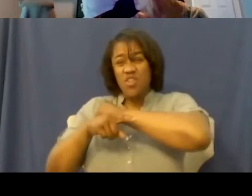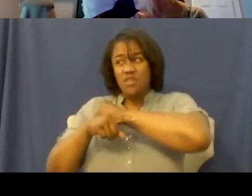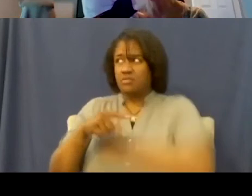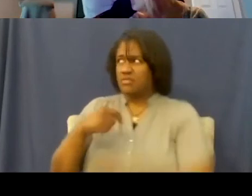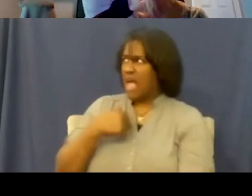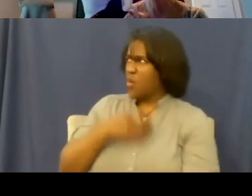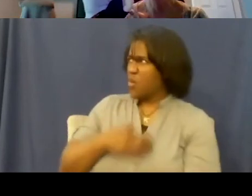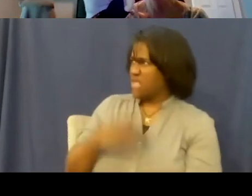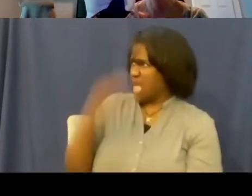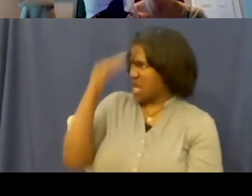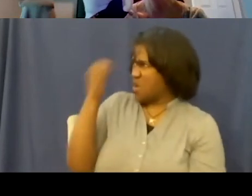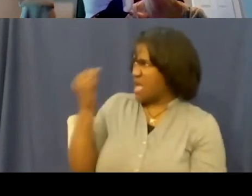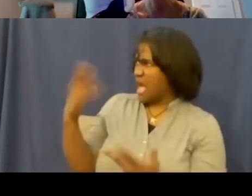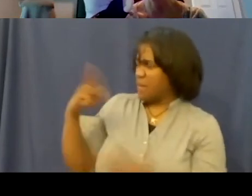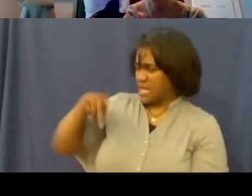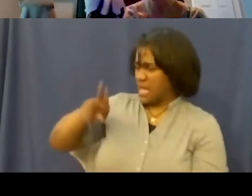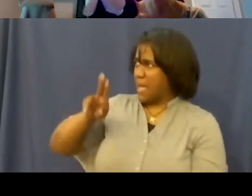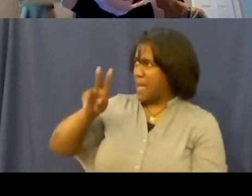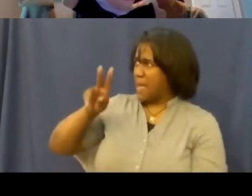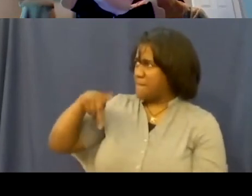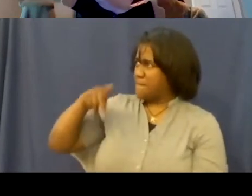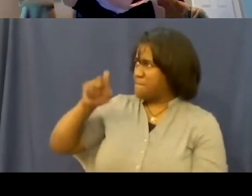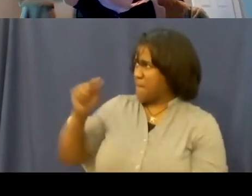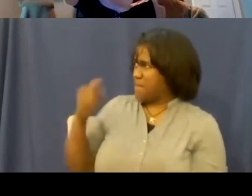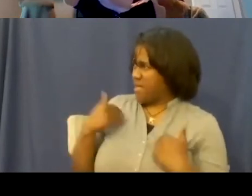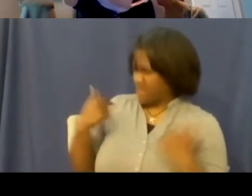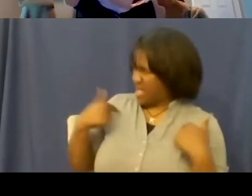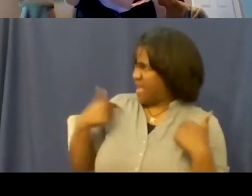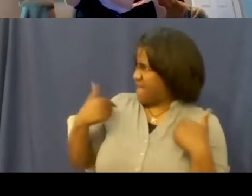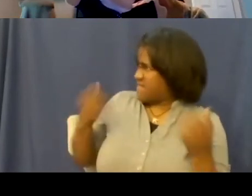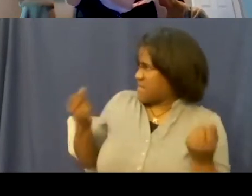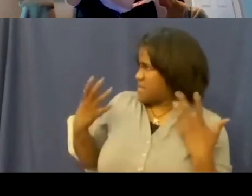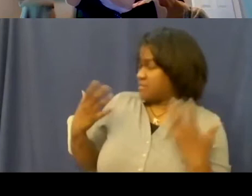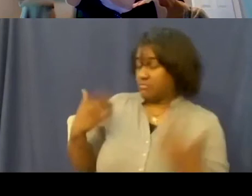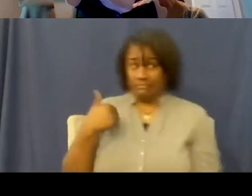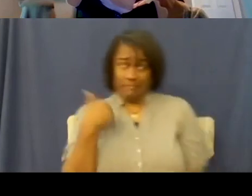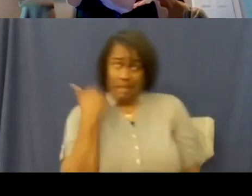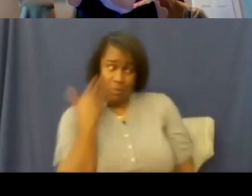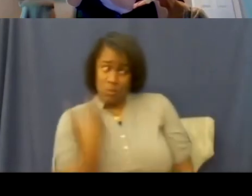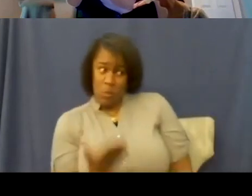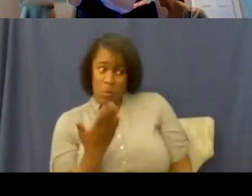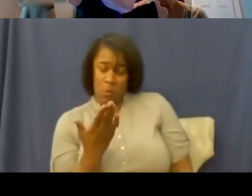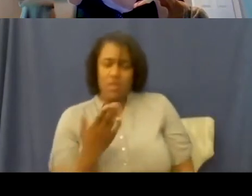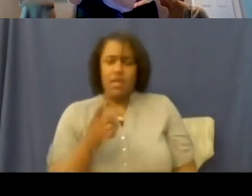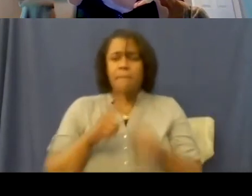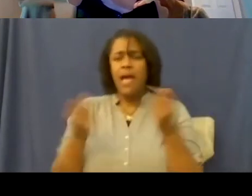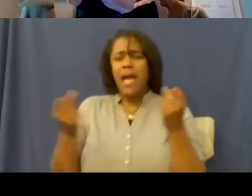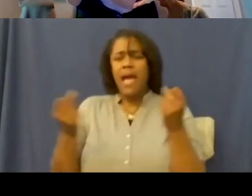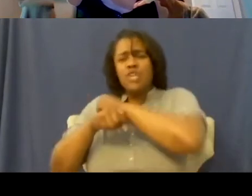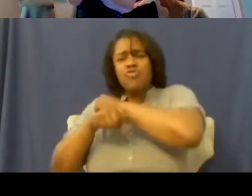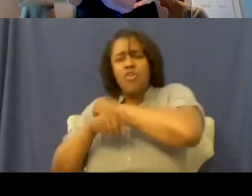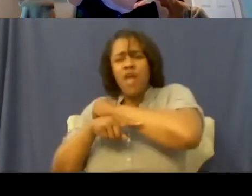a puppet has. Yeah, me too, but I don't. But how many neurons do humans have?